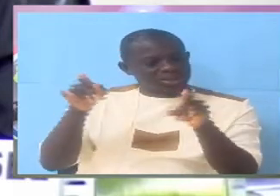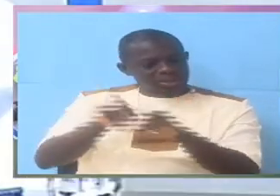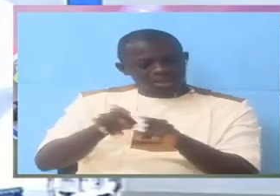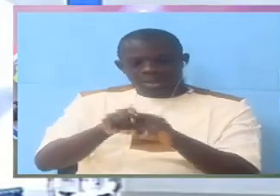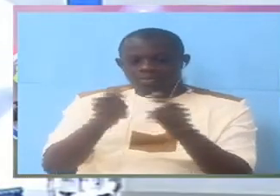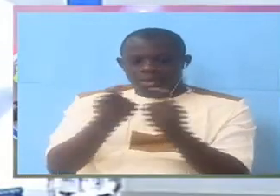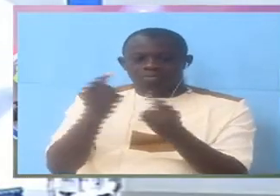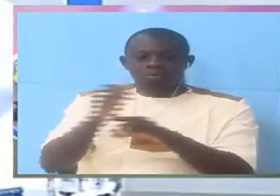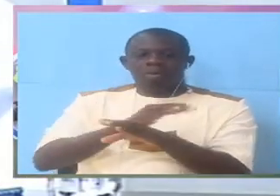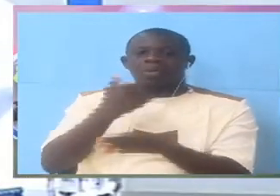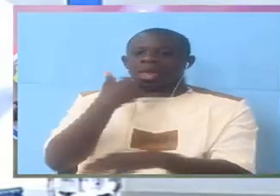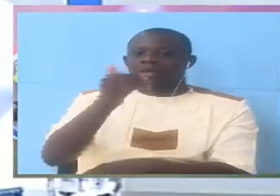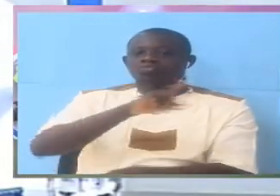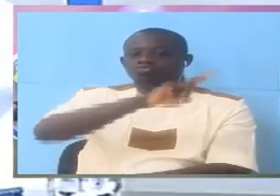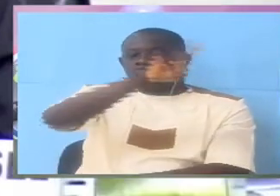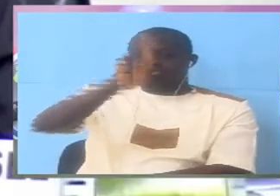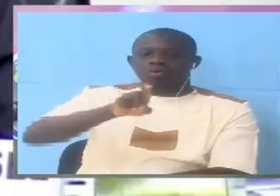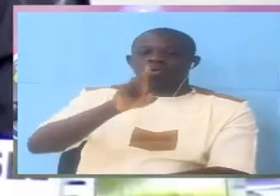Mr. Person.